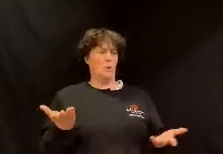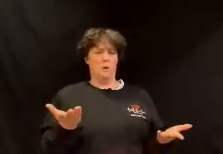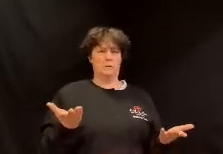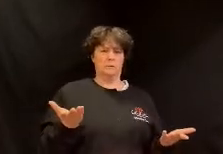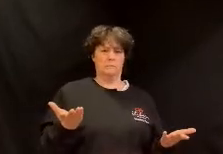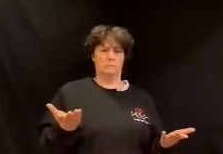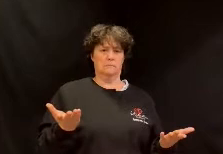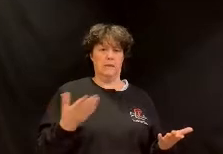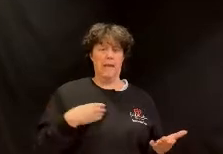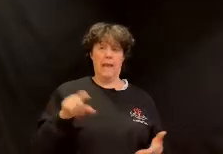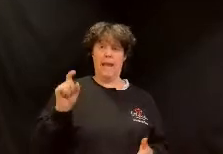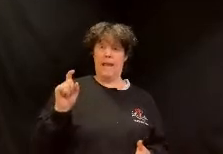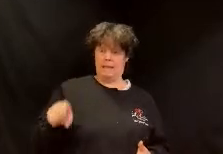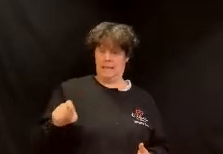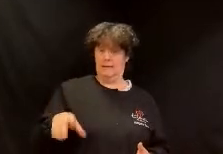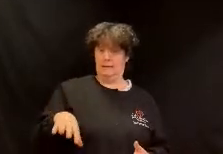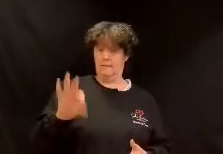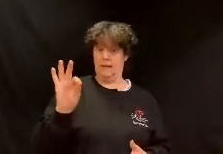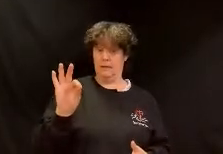Okay. And I need to find out,